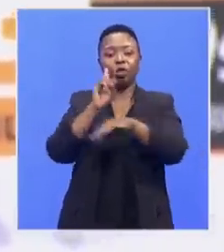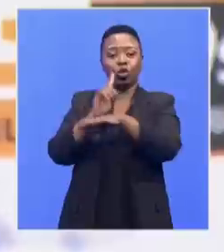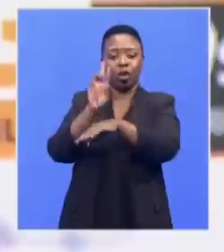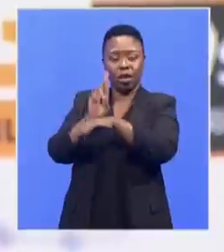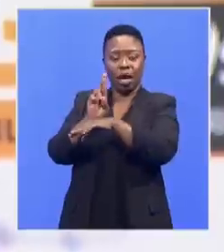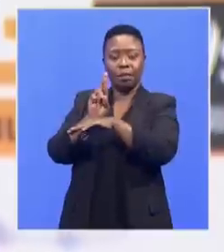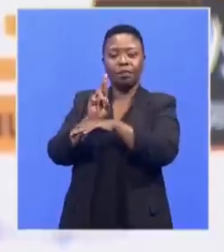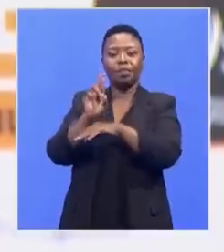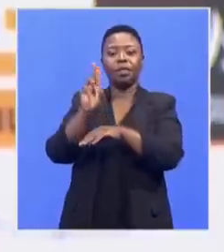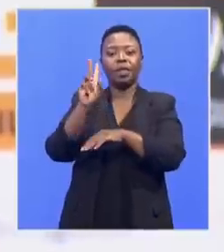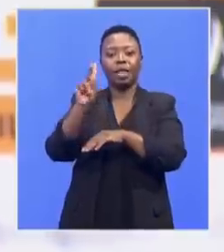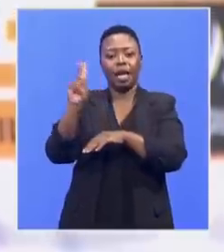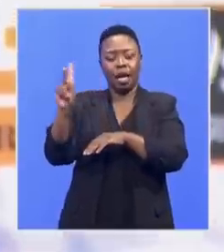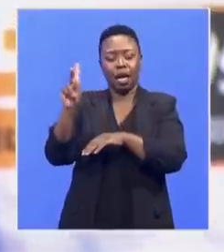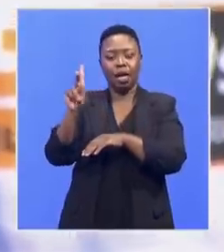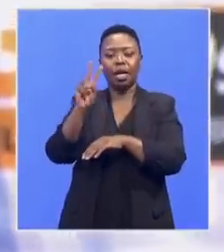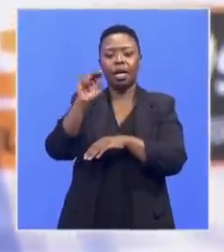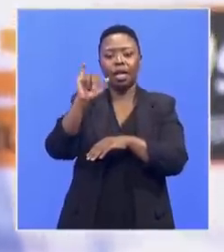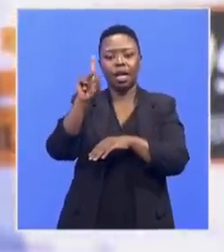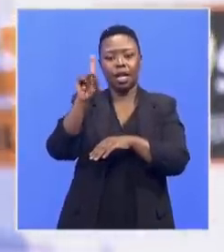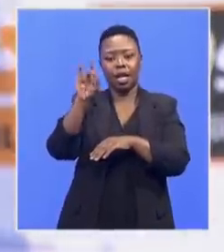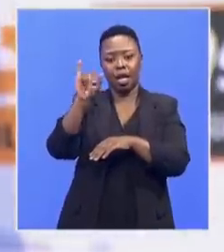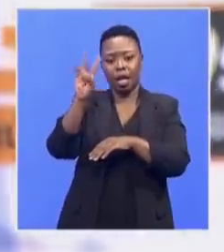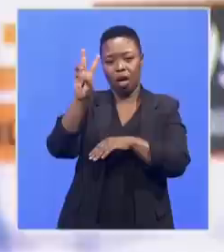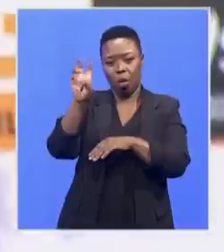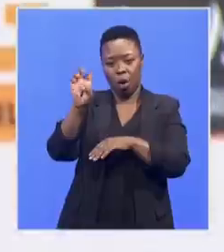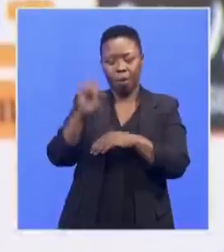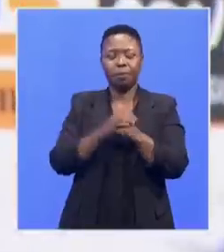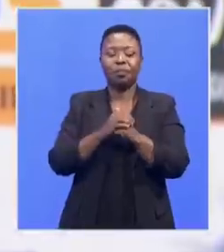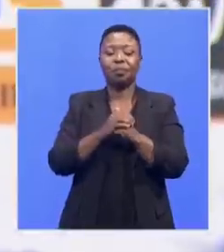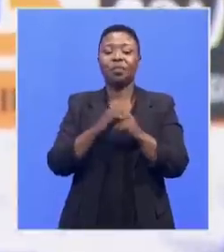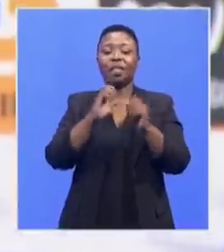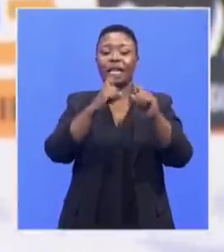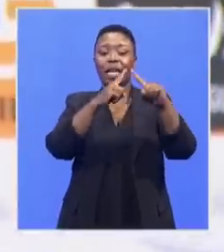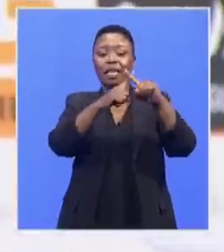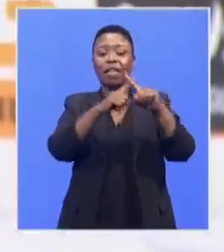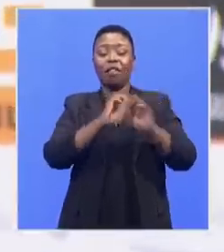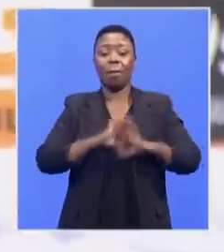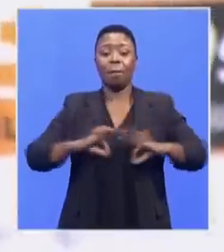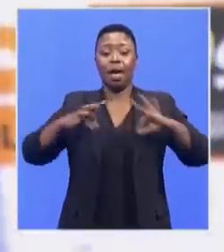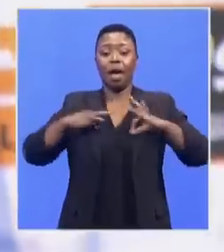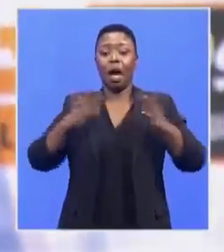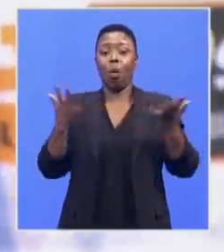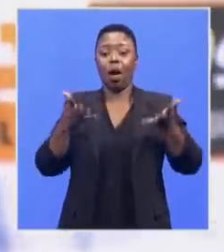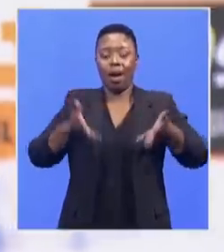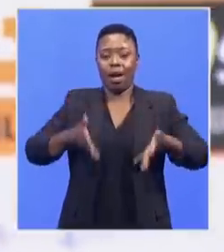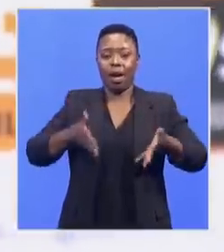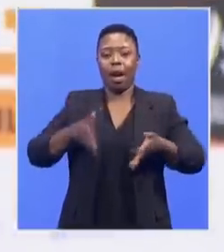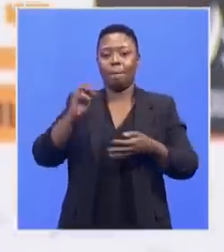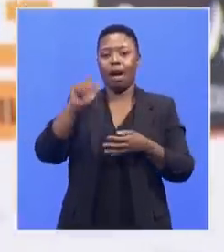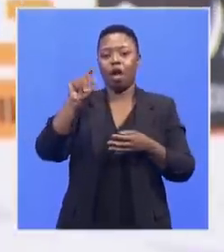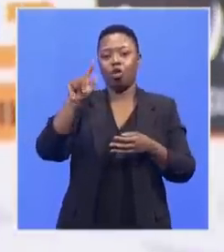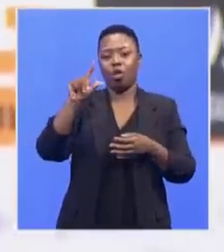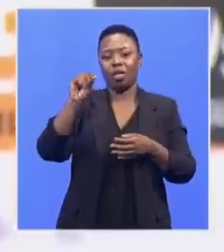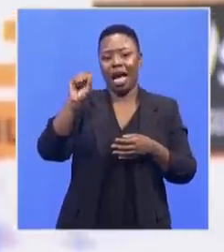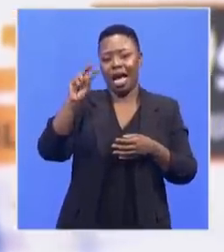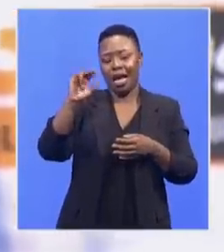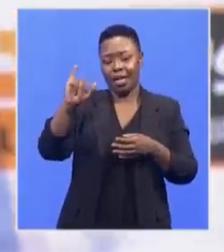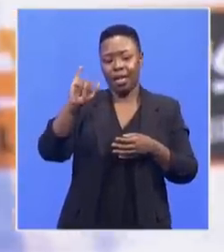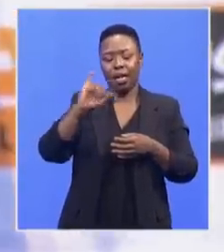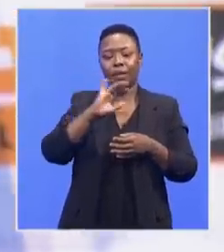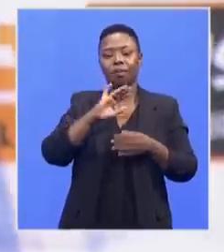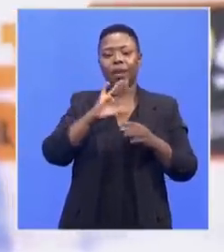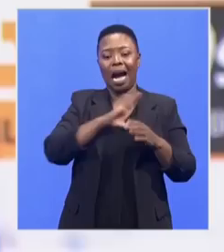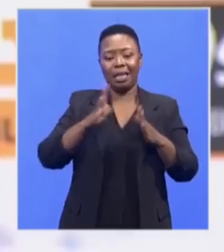Wenum le executive mayor wa rona wa mo Matlosane Councillor